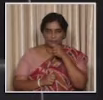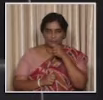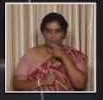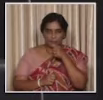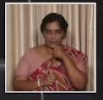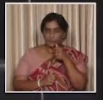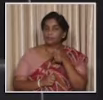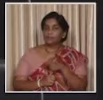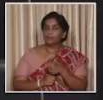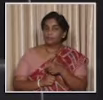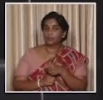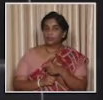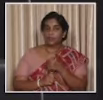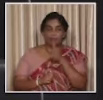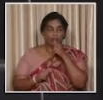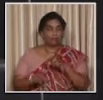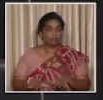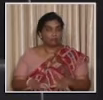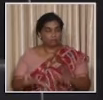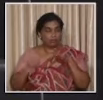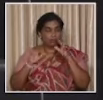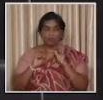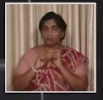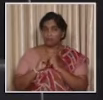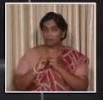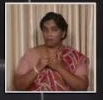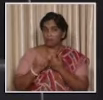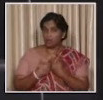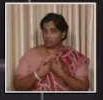put the whole blame on the